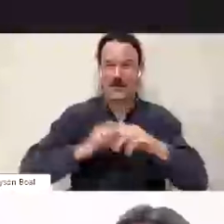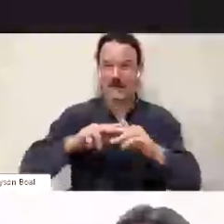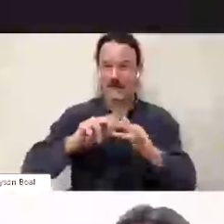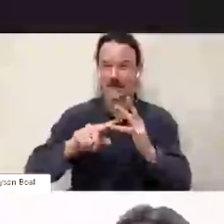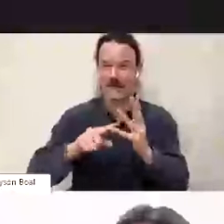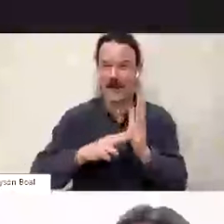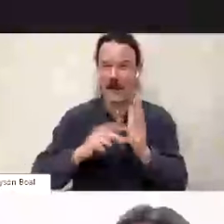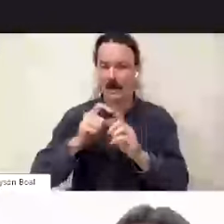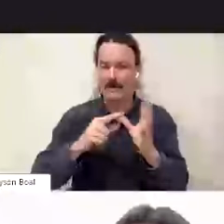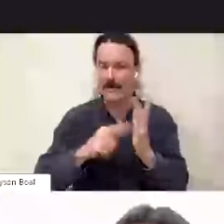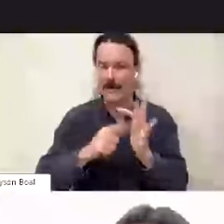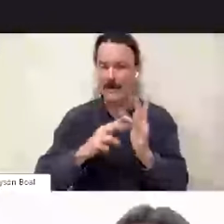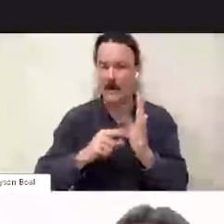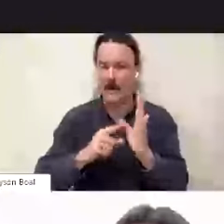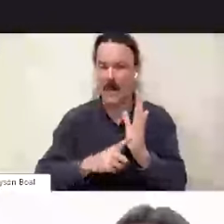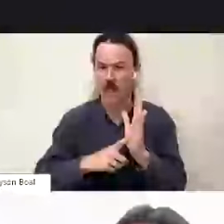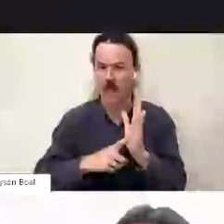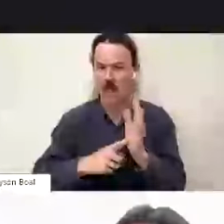about,